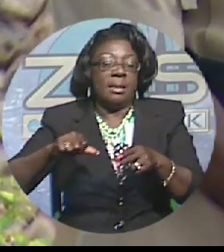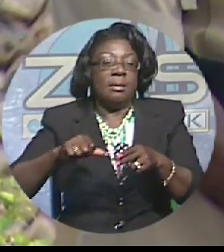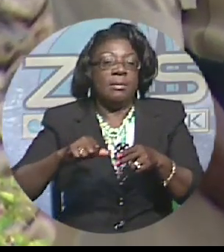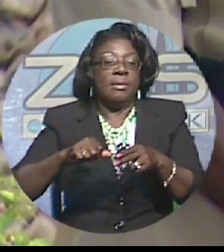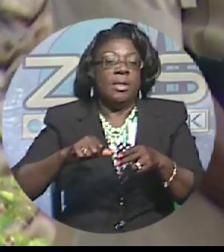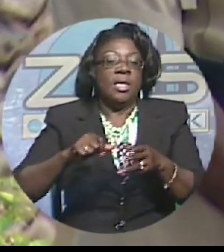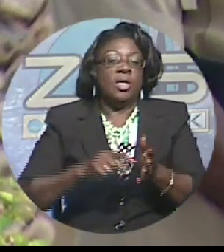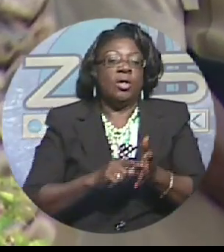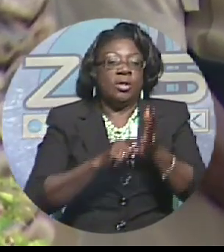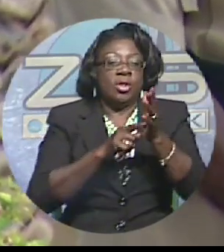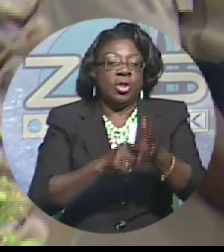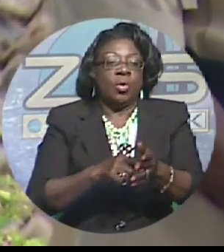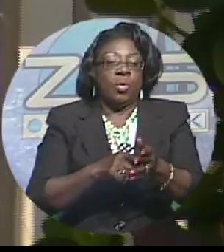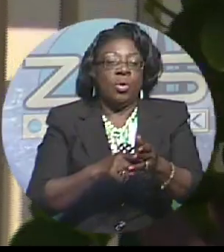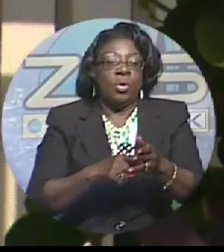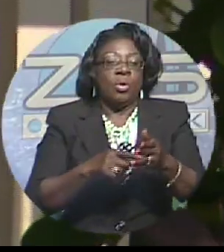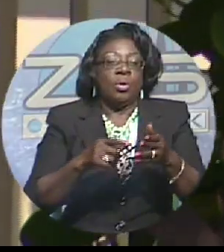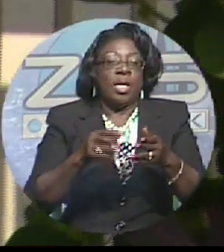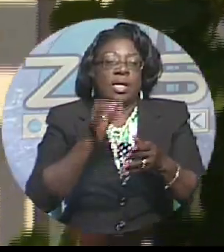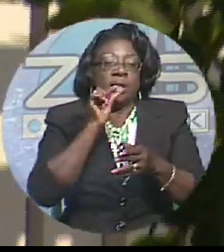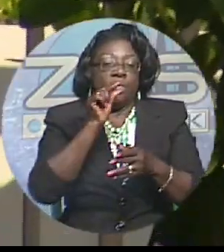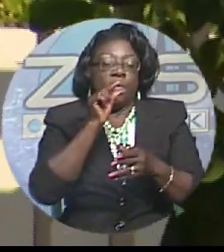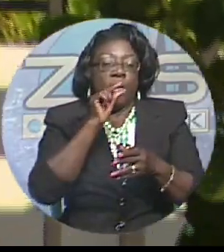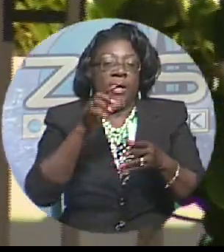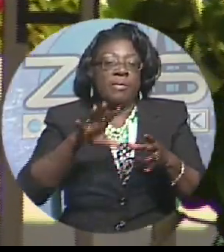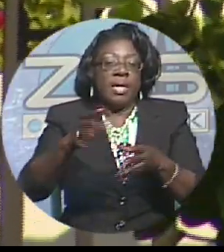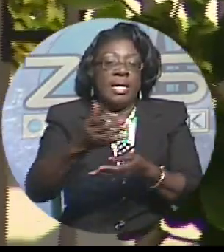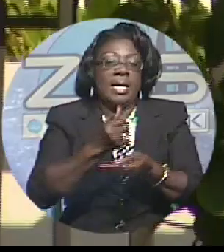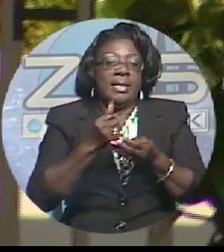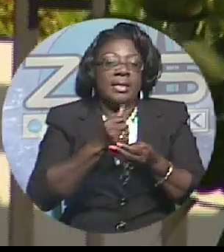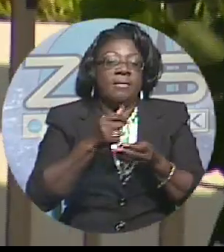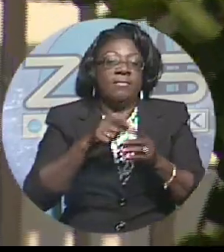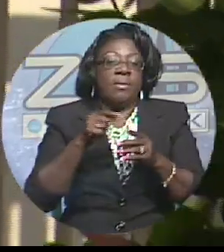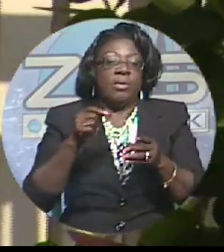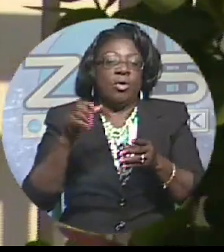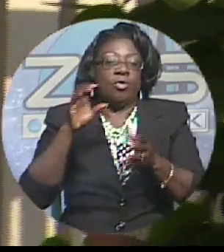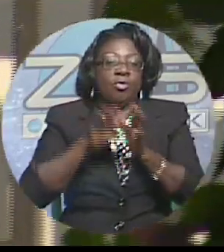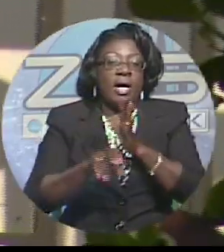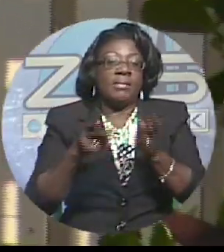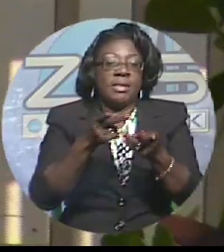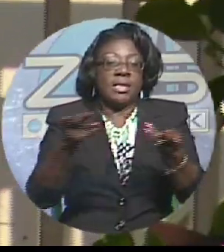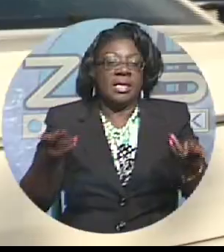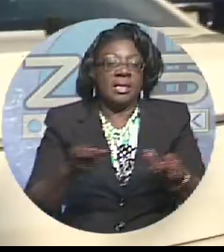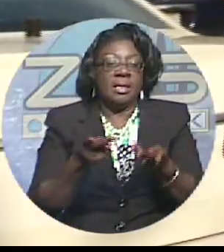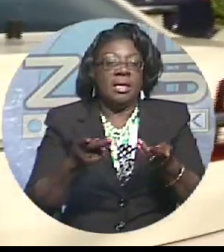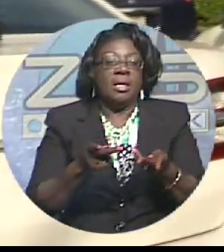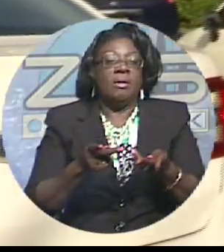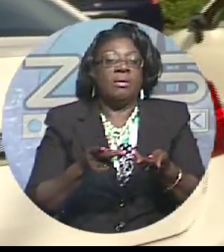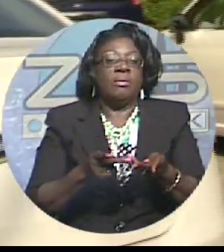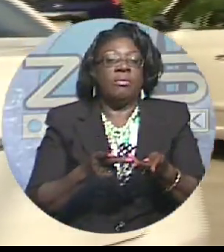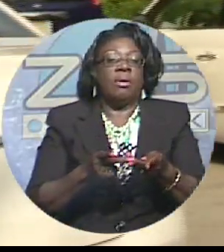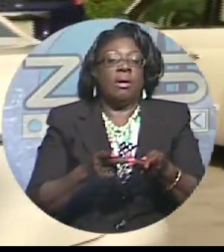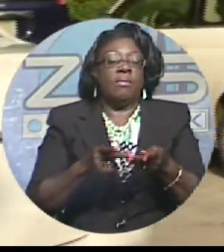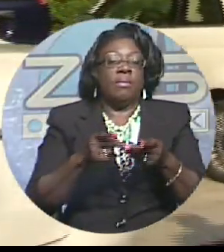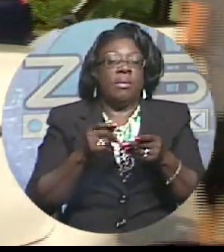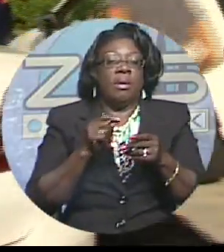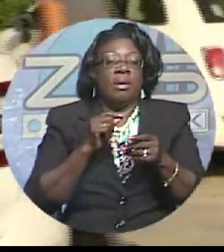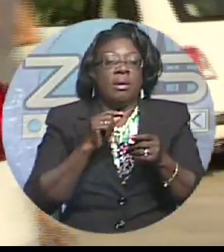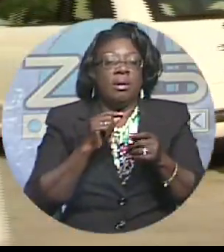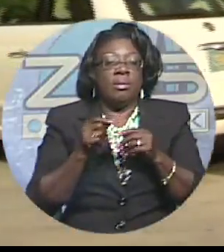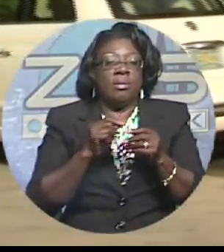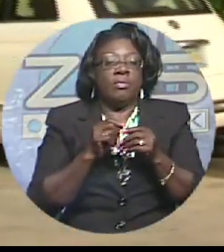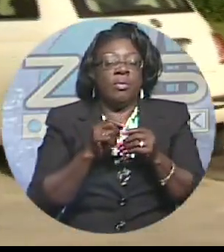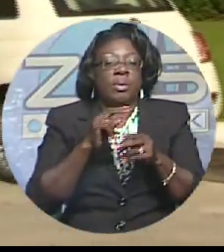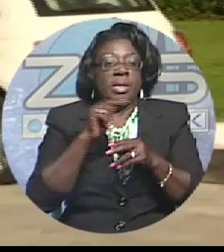showed that a smoke pipe collected from the crime scene had a mixture of at least 2 individuals with an unknown male as a main